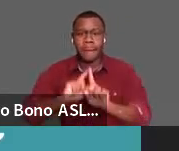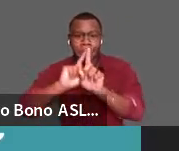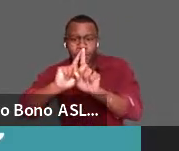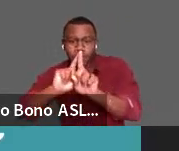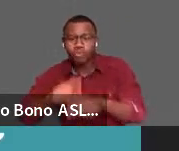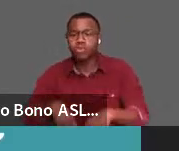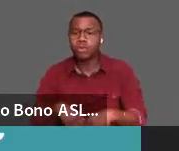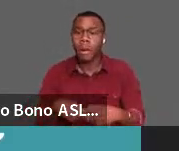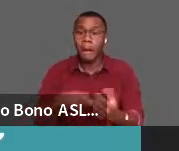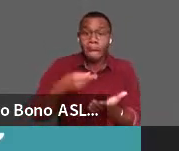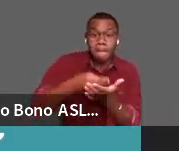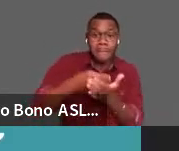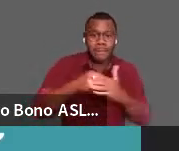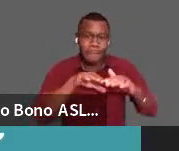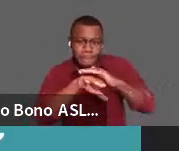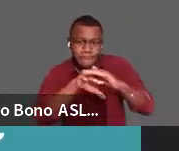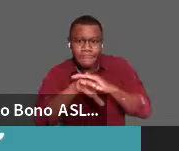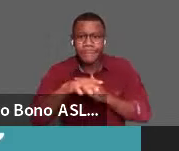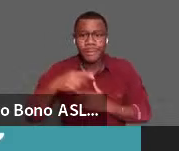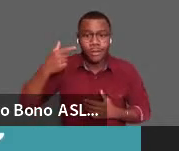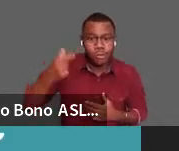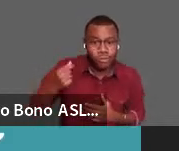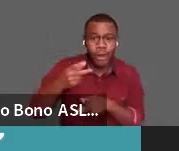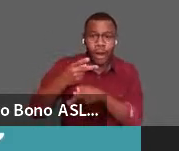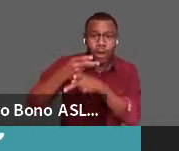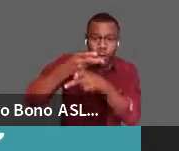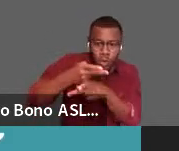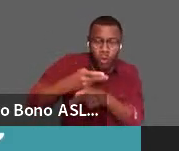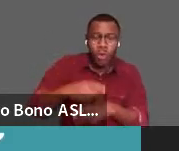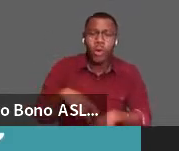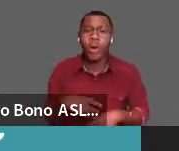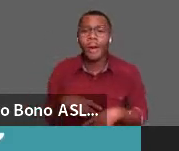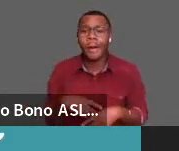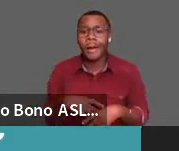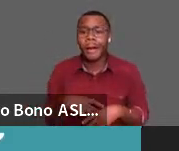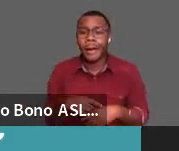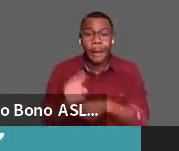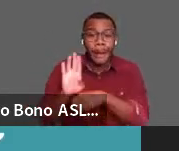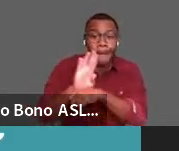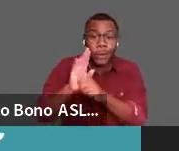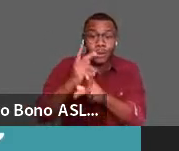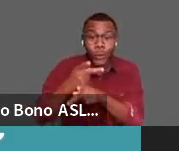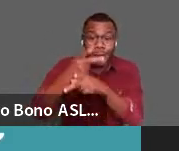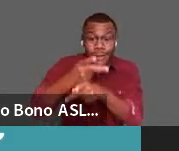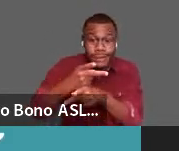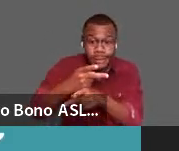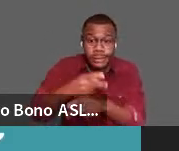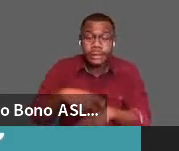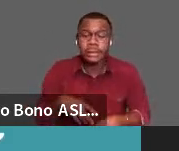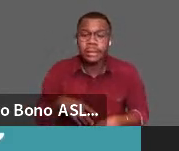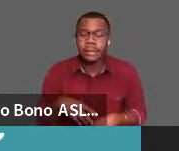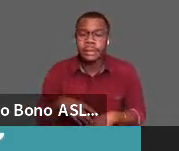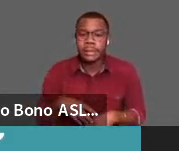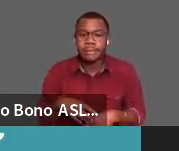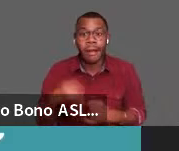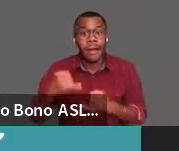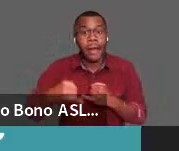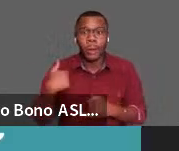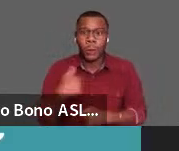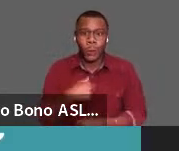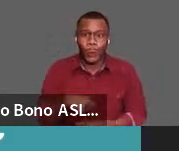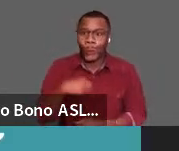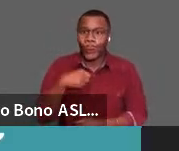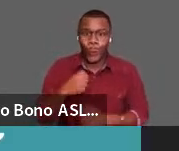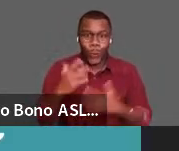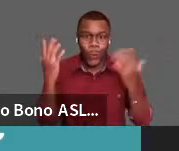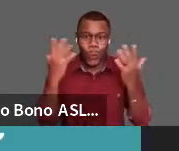grants, might I add, as well as commercial lease assistance. And finally, what I think we're really proud of is we've piloted a